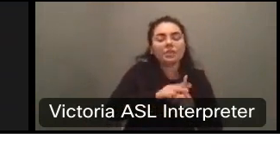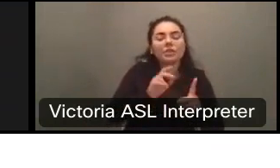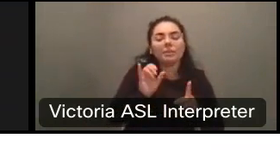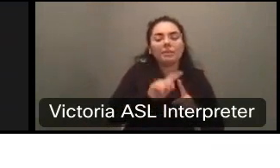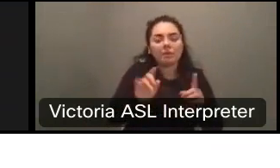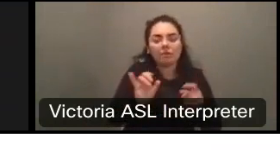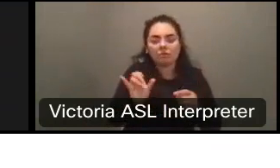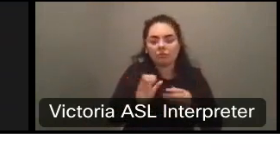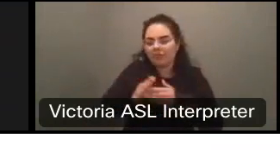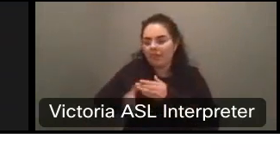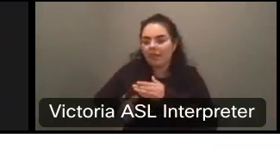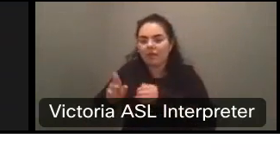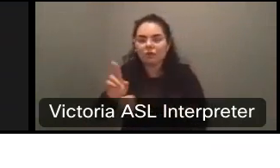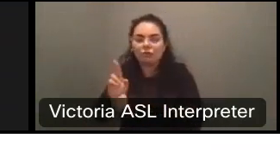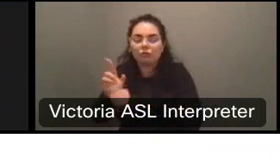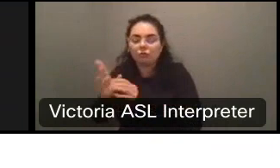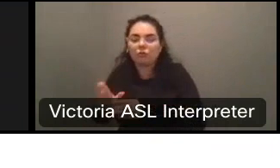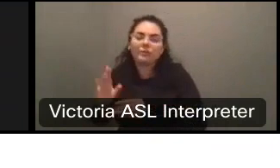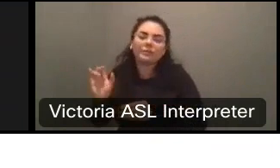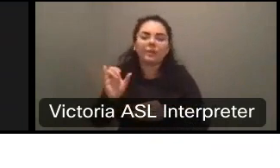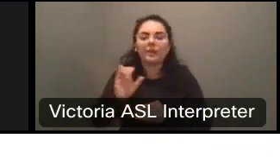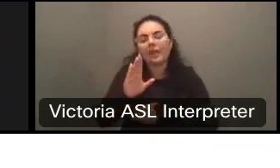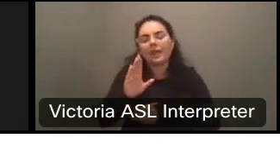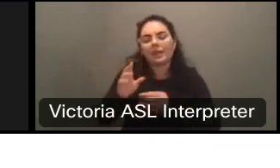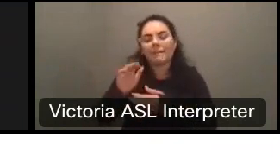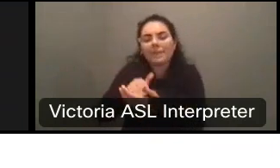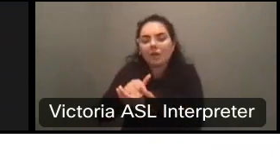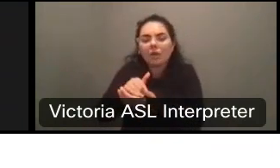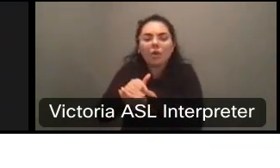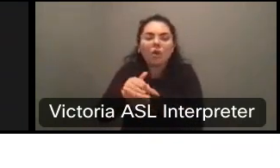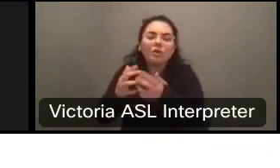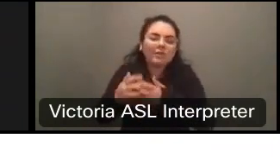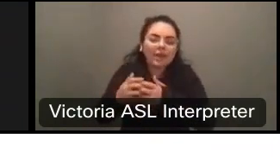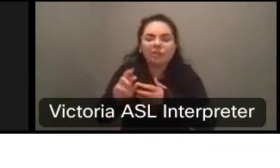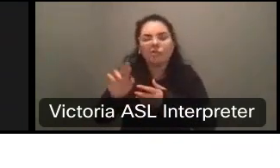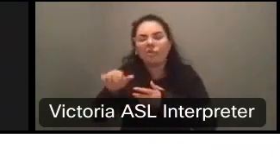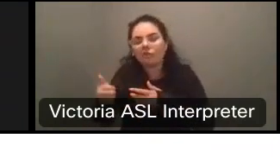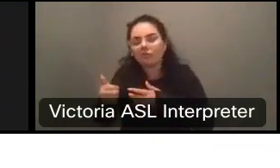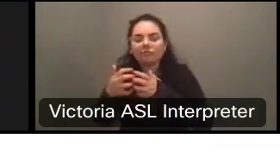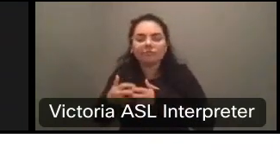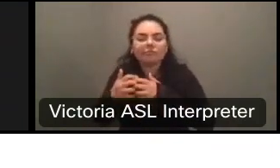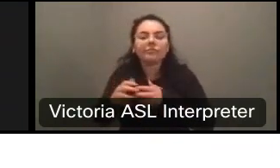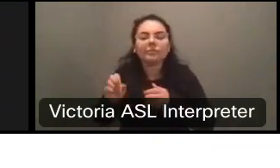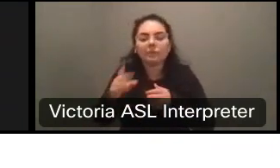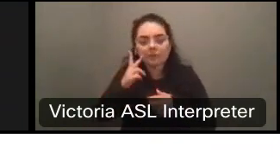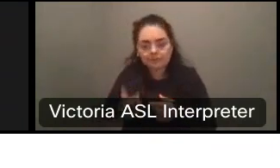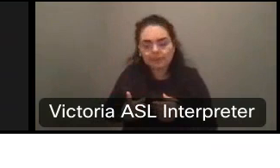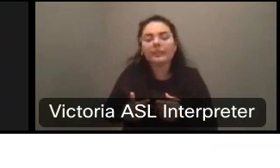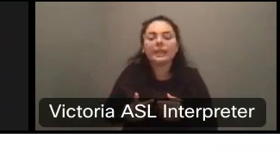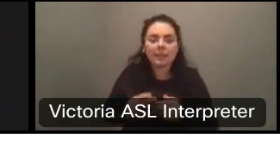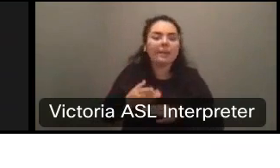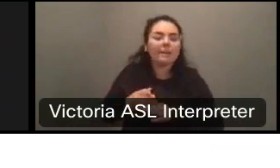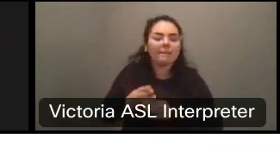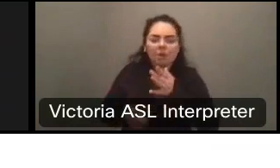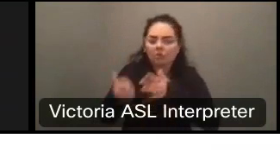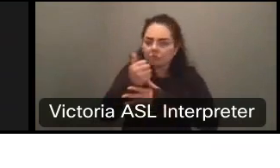the end user, so say take things like biomedical devices or other devices that are on there, we can look at and say, and prioritize where